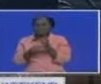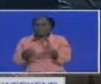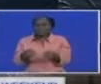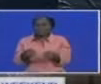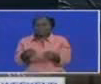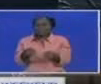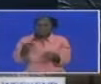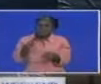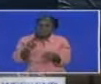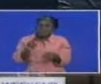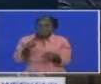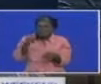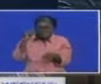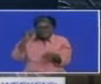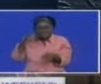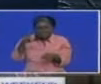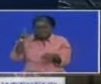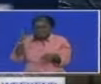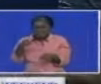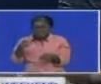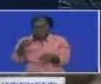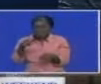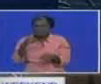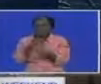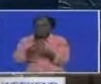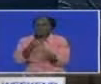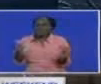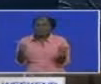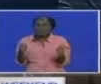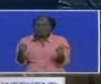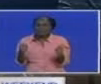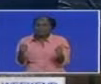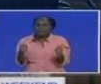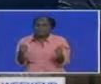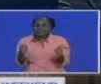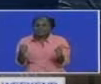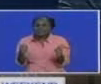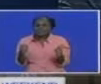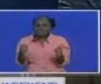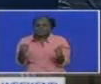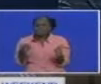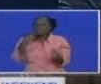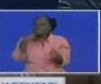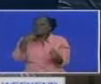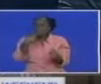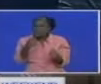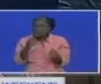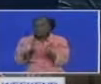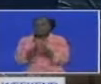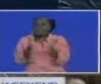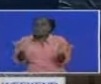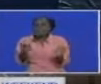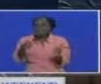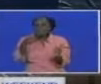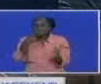they think they're guilty? Are they treating them with a presumption of innocence? They told us they will do minimum contact. They told us. It's in public domain. We should